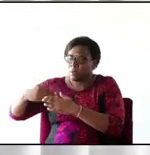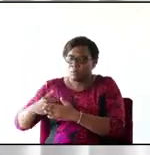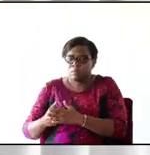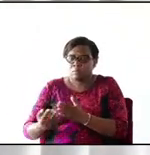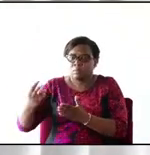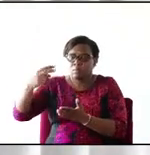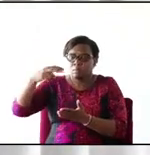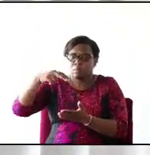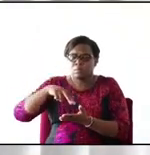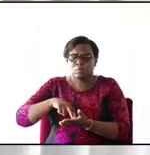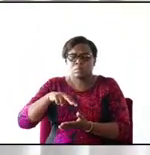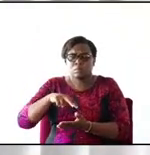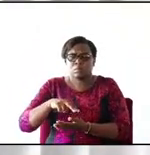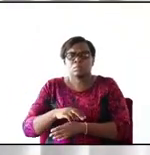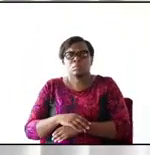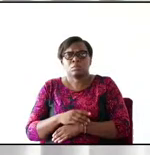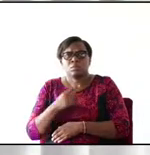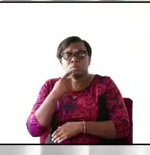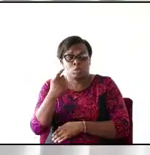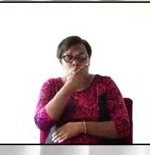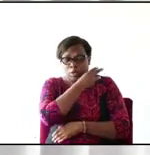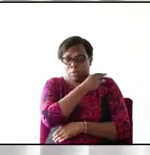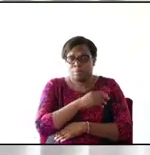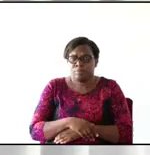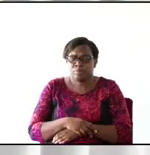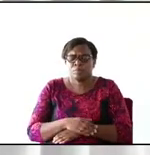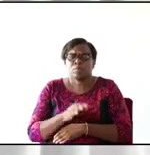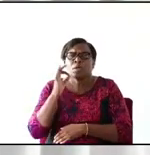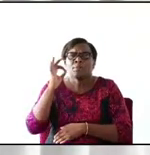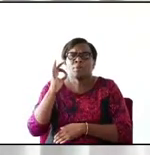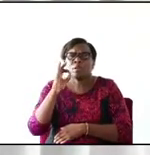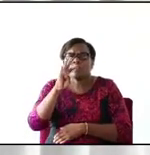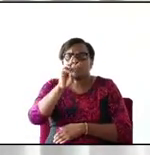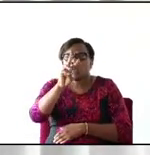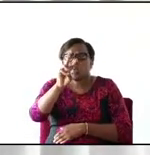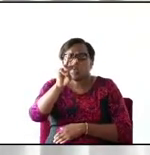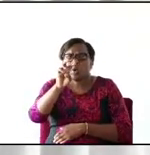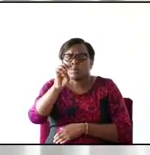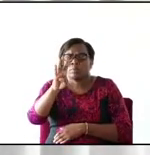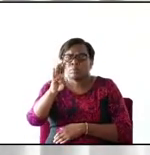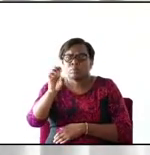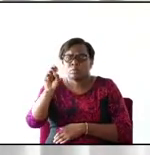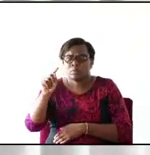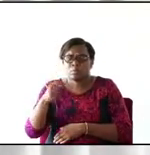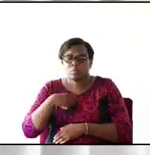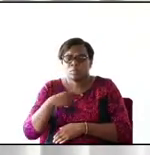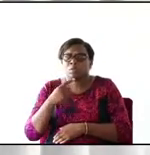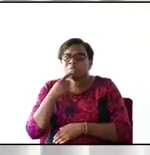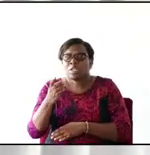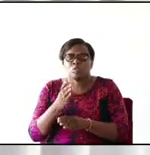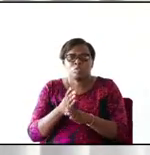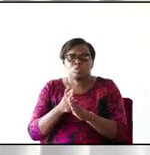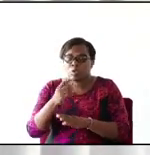up and he said to me, "Pastor Webster, I'm going to tell you straight, I will not go down